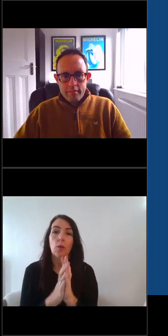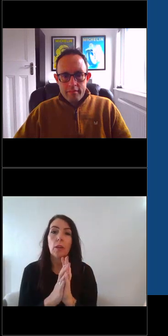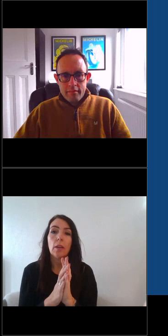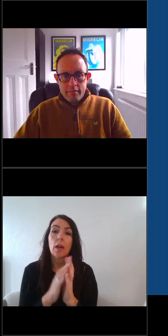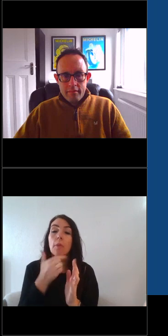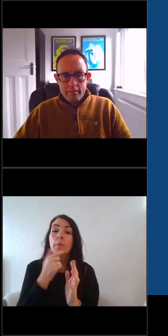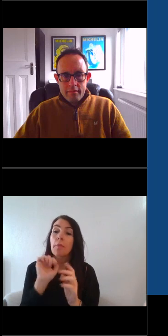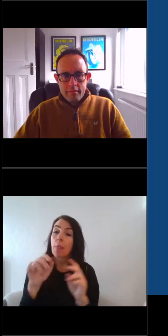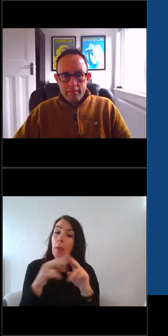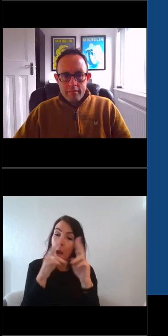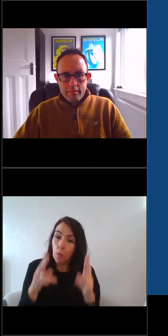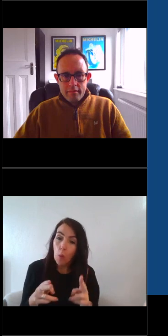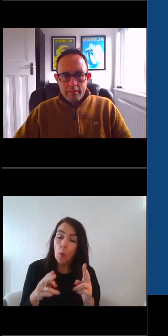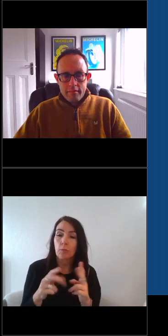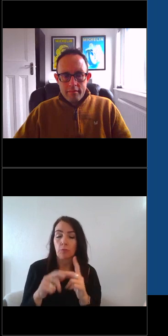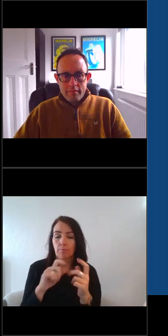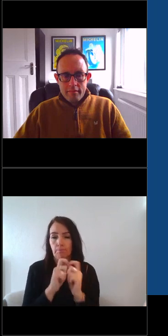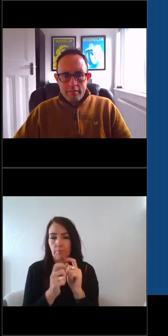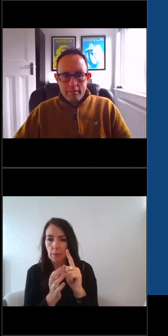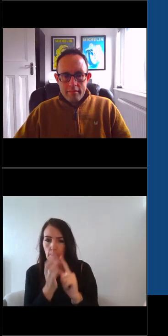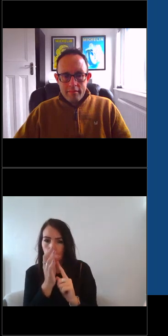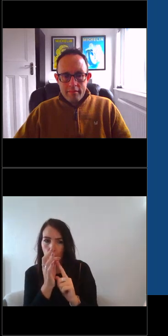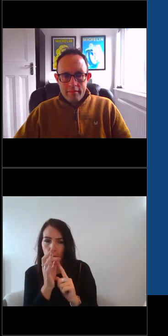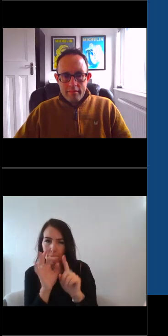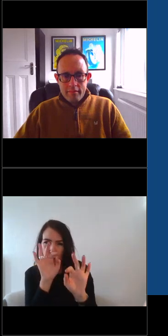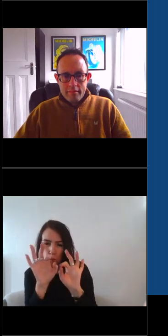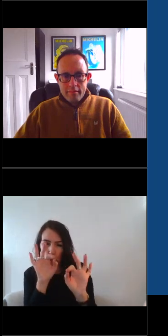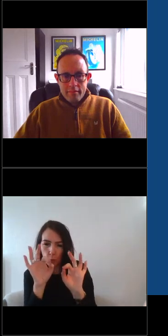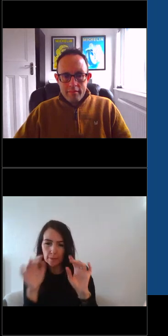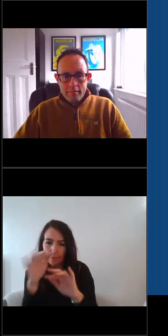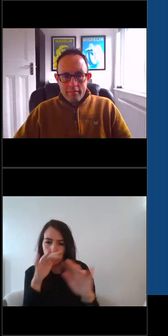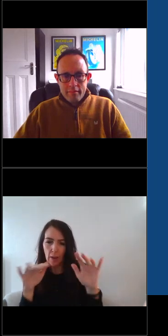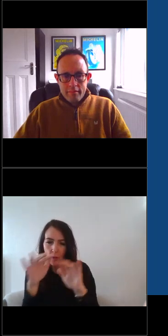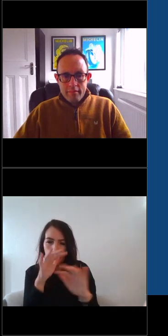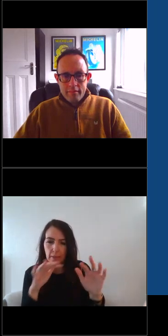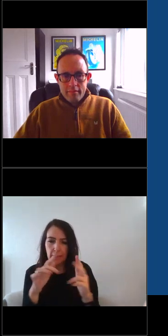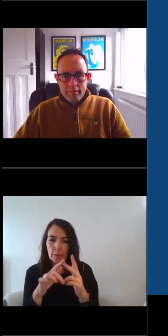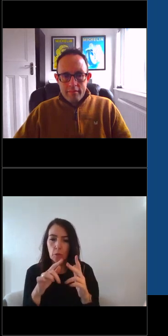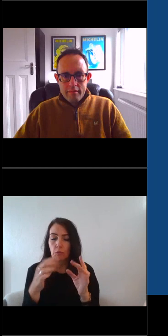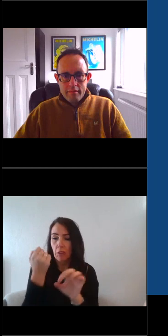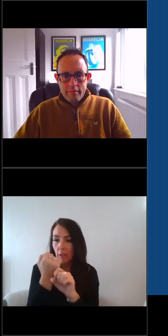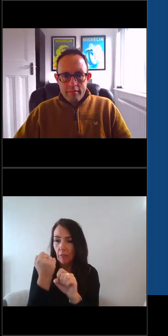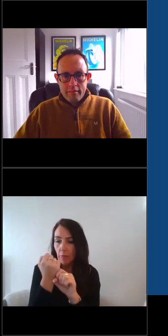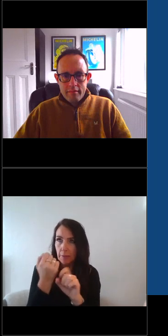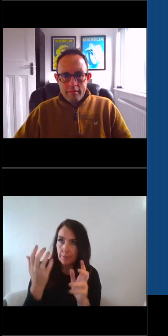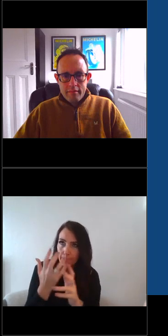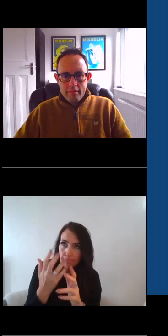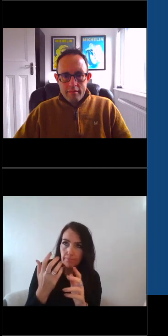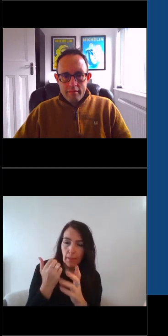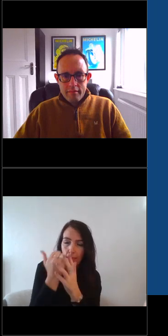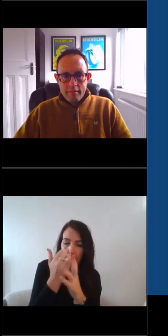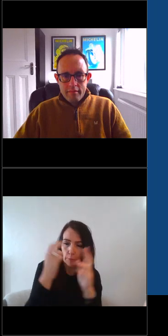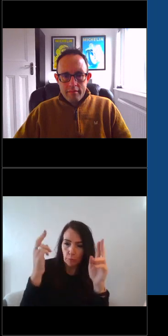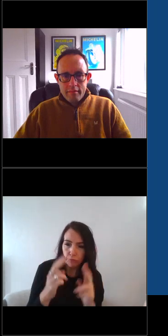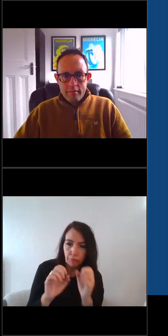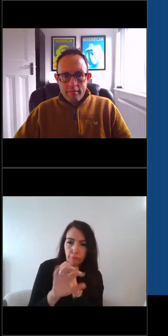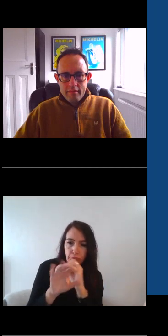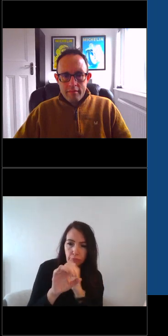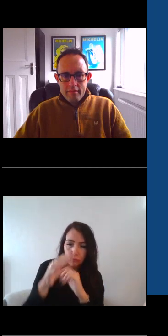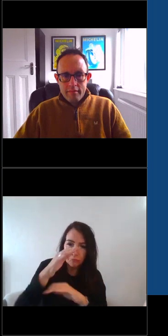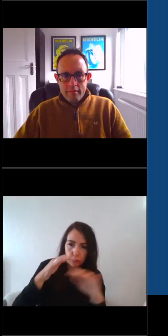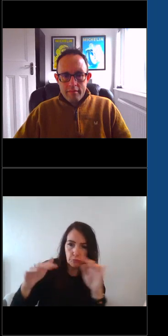deliver transformative programs for governments, and support businesses with strategy, research, and assurance, enabling everyone to